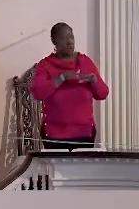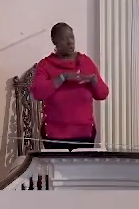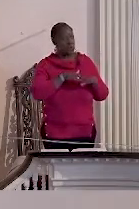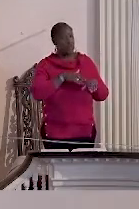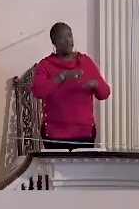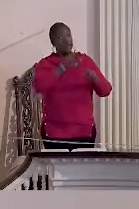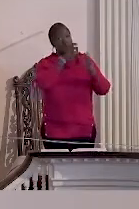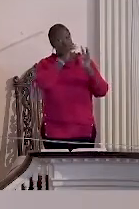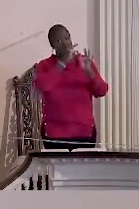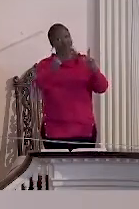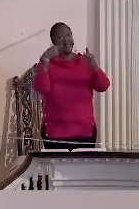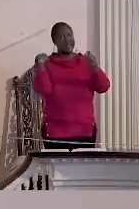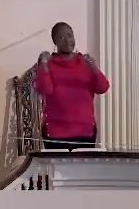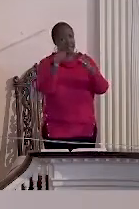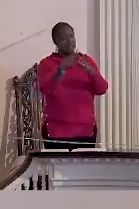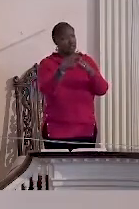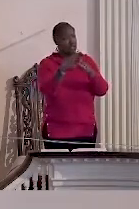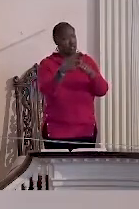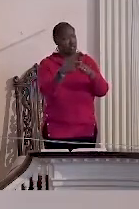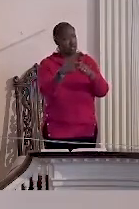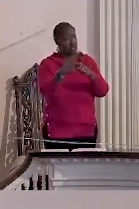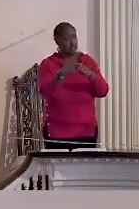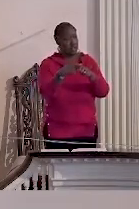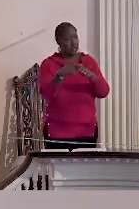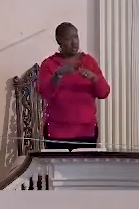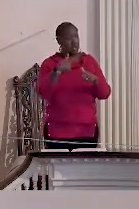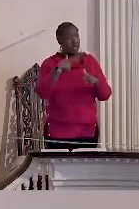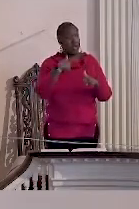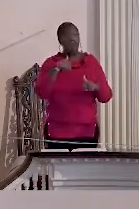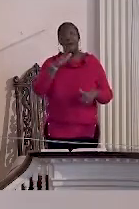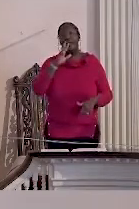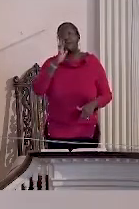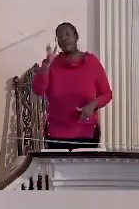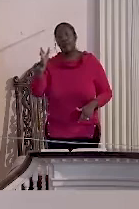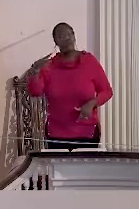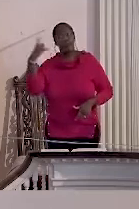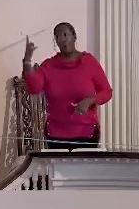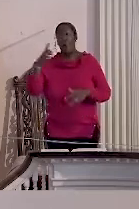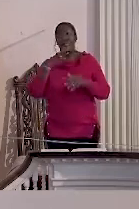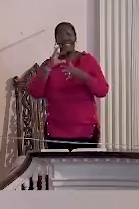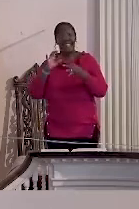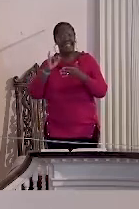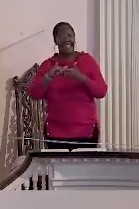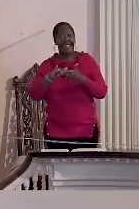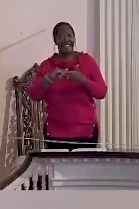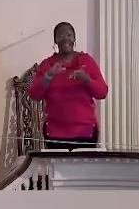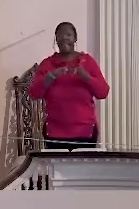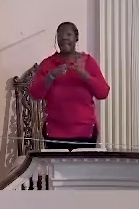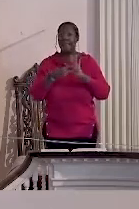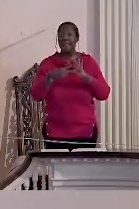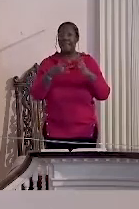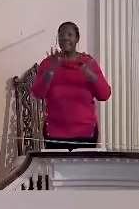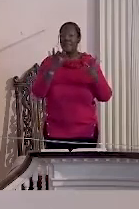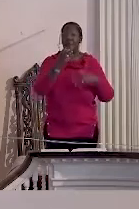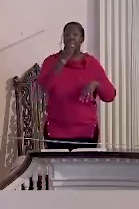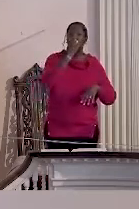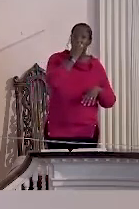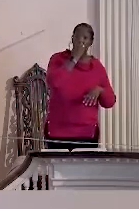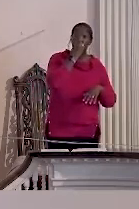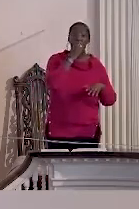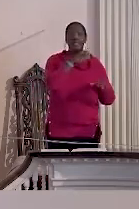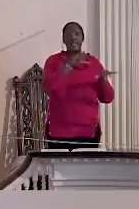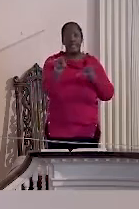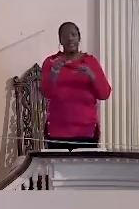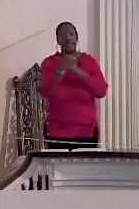La comida es amor. Abuelita always says this. It means food is love.